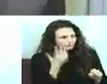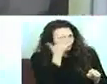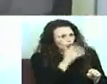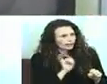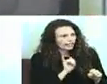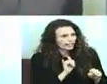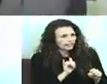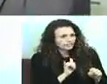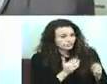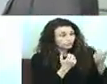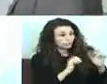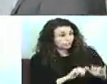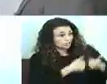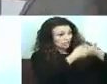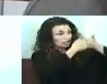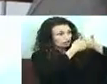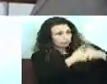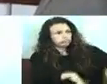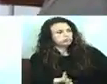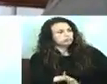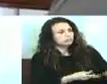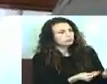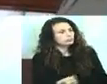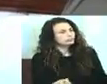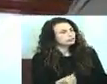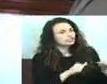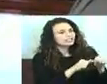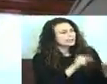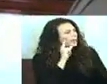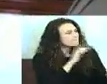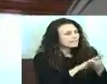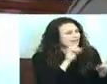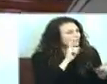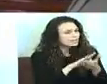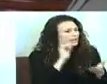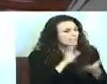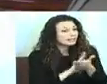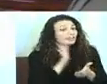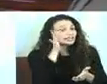and keep on believing until you see it manifested.